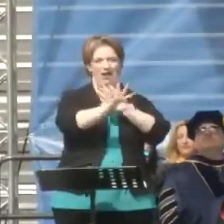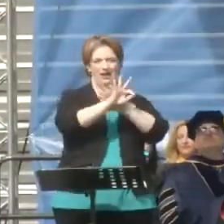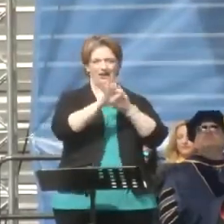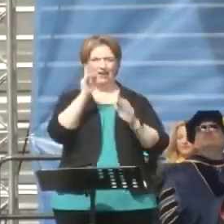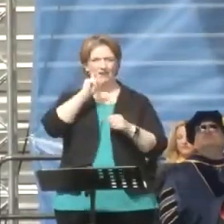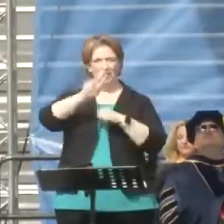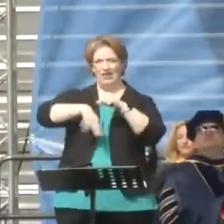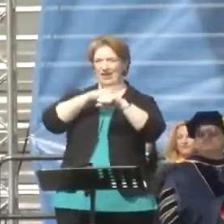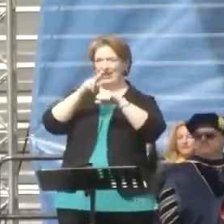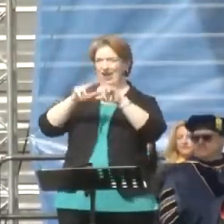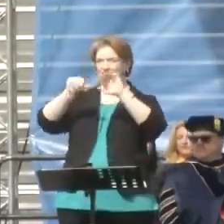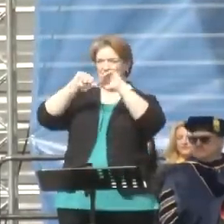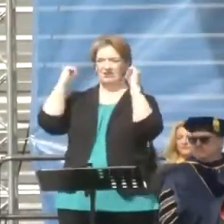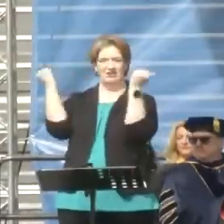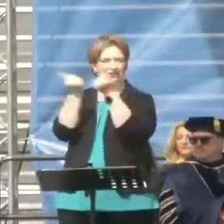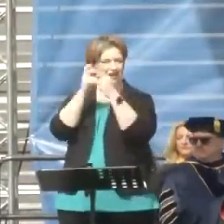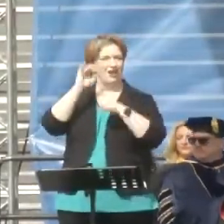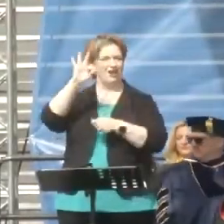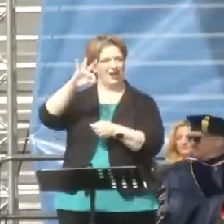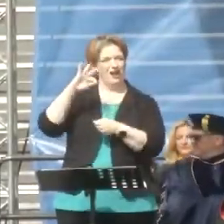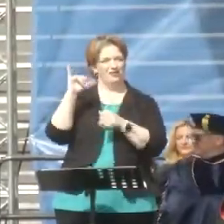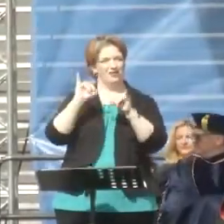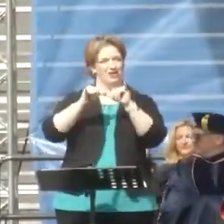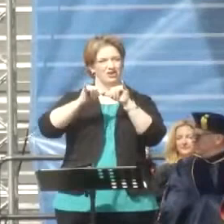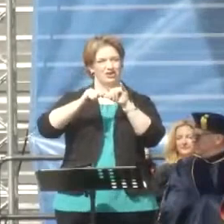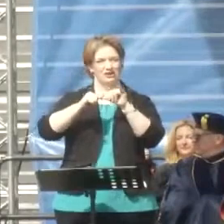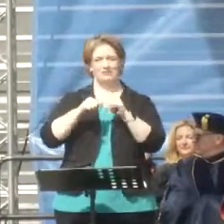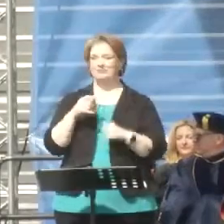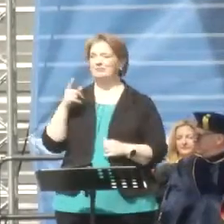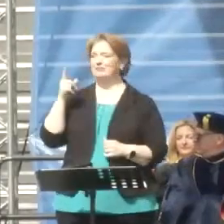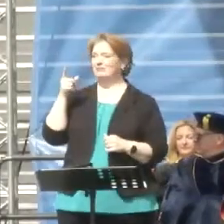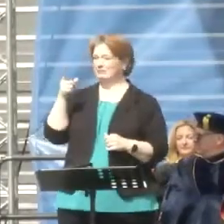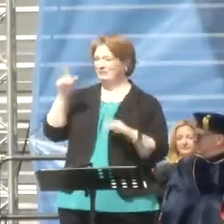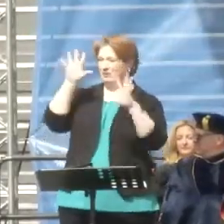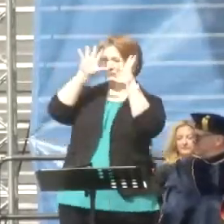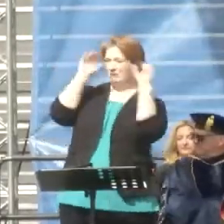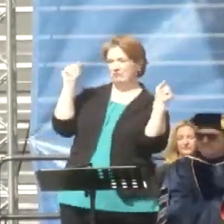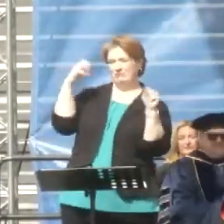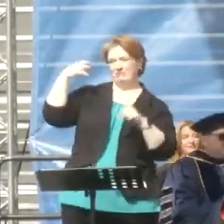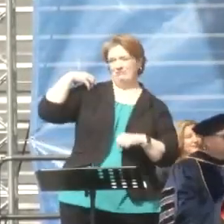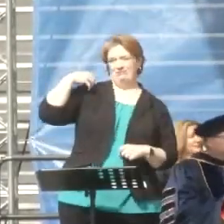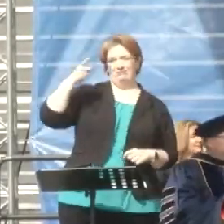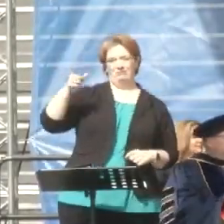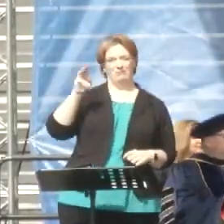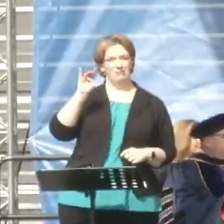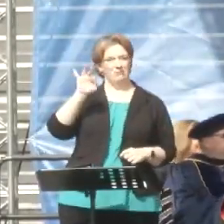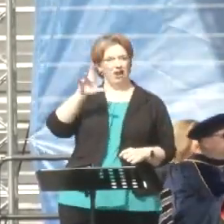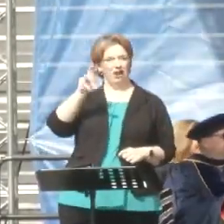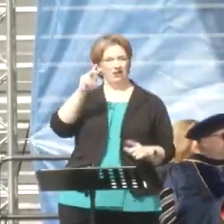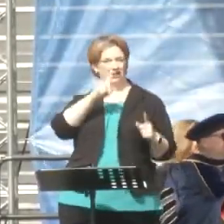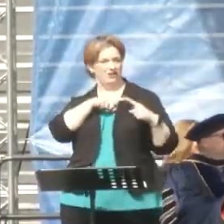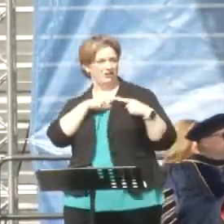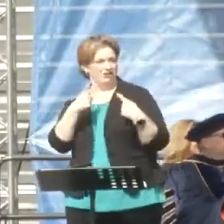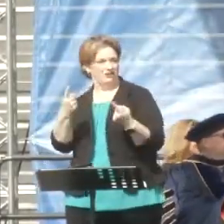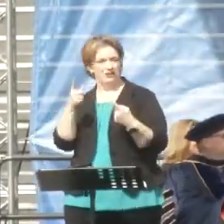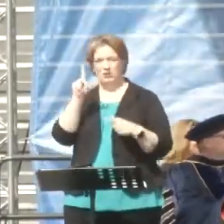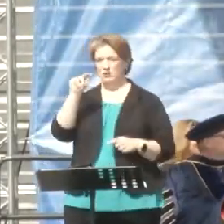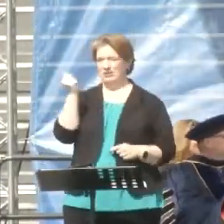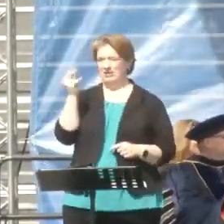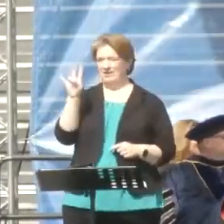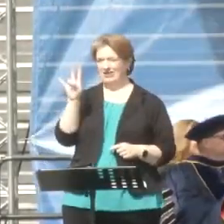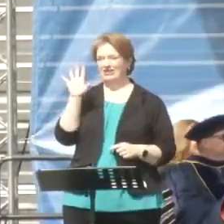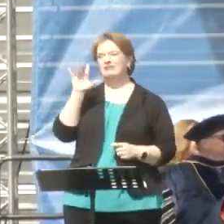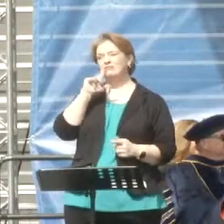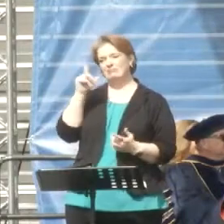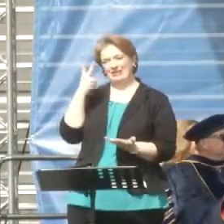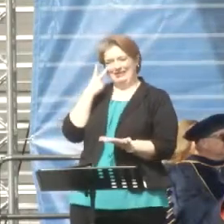Engineering. He has been leading Micron since 2017. His leadership style shows his